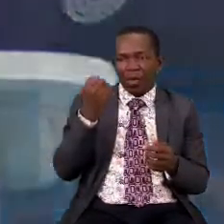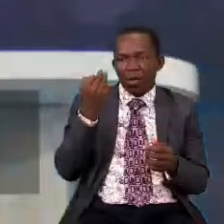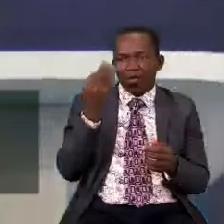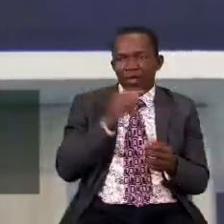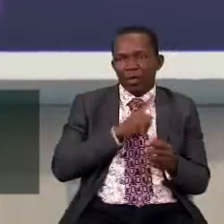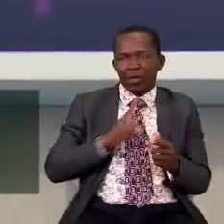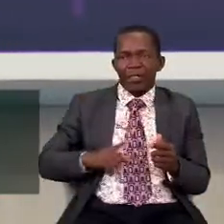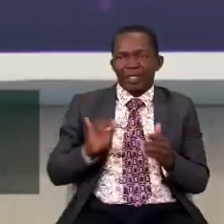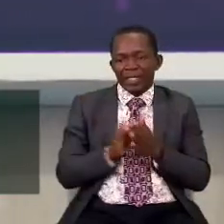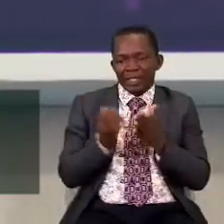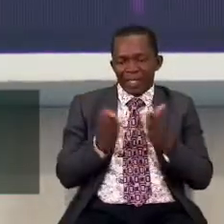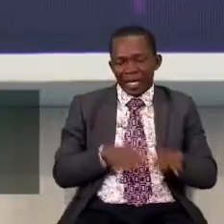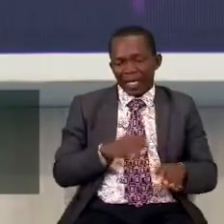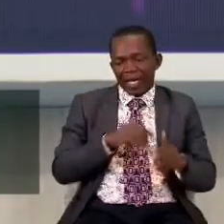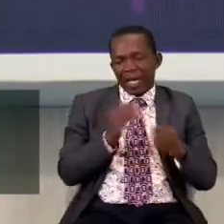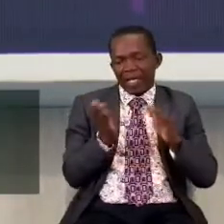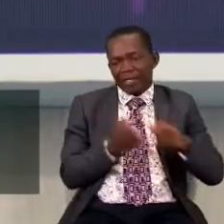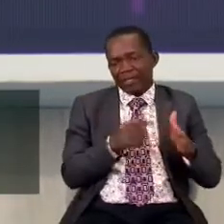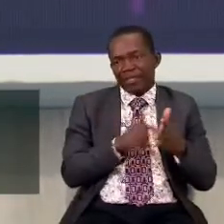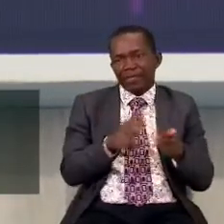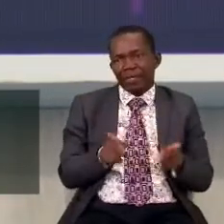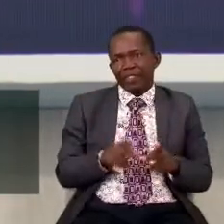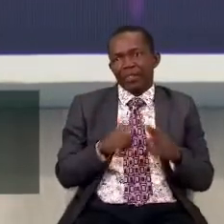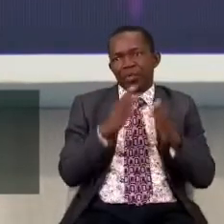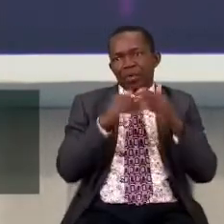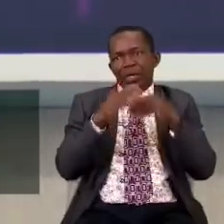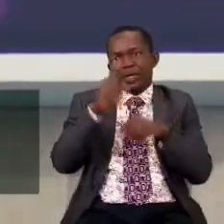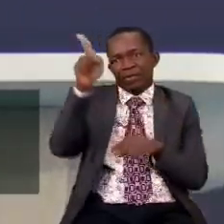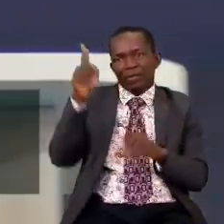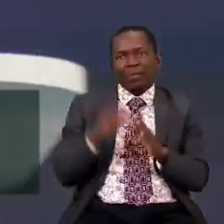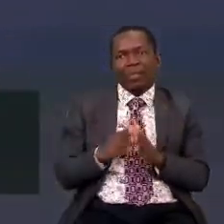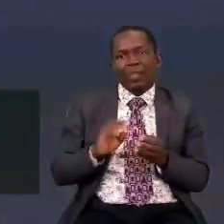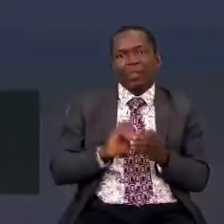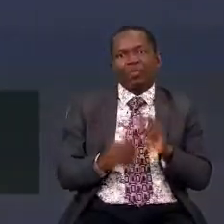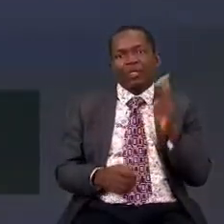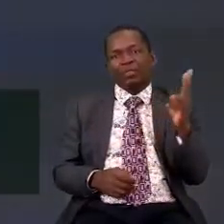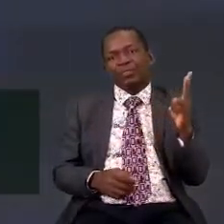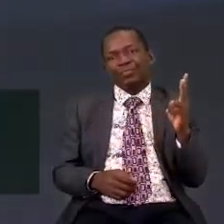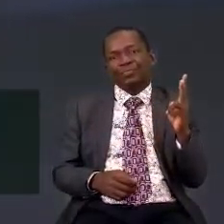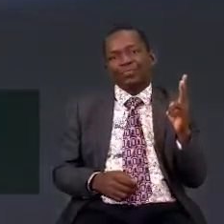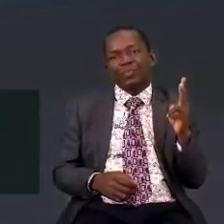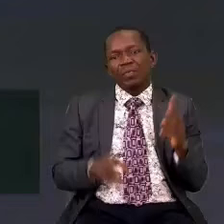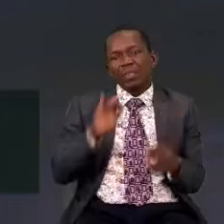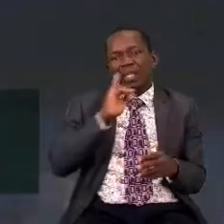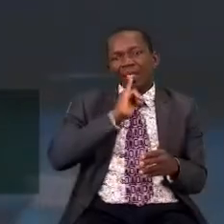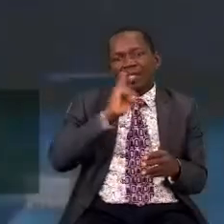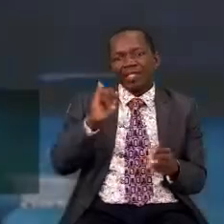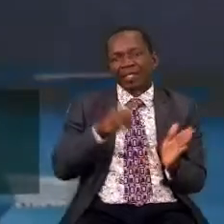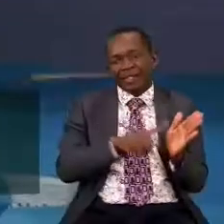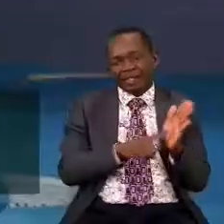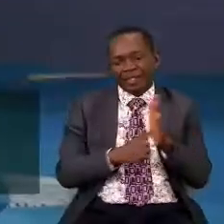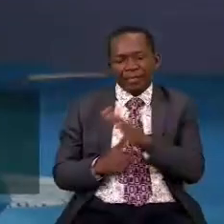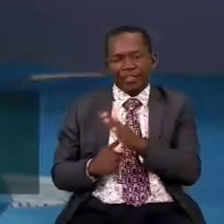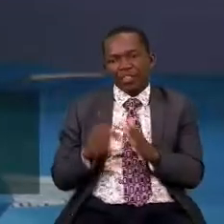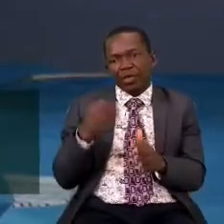of patience by his minister. We have already read Joshua chapter 1, verse